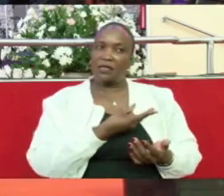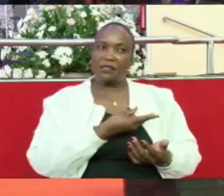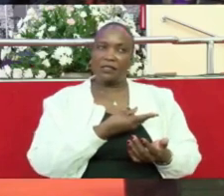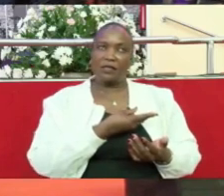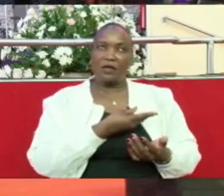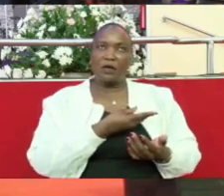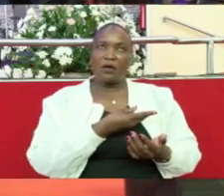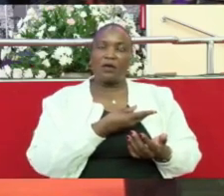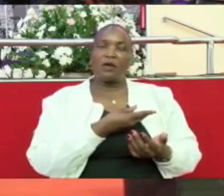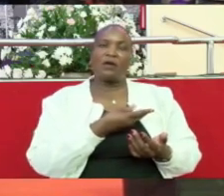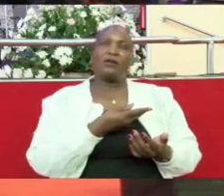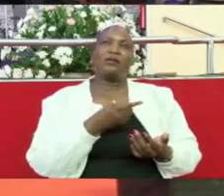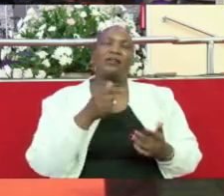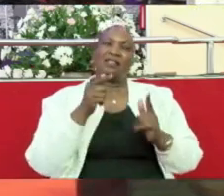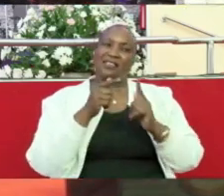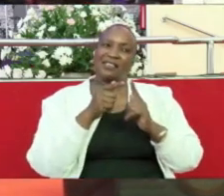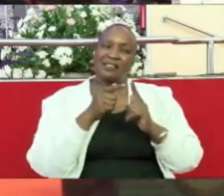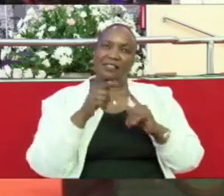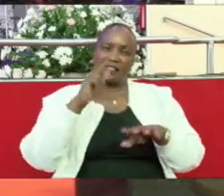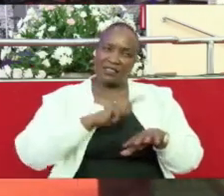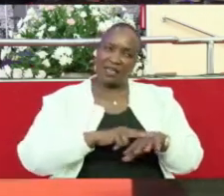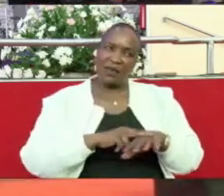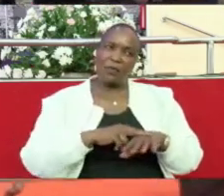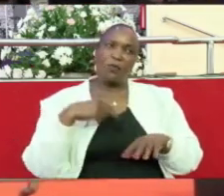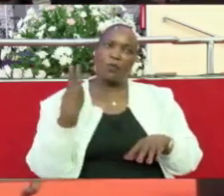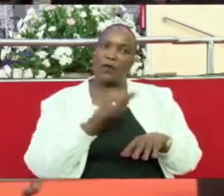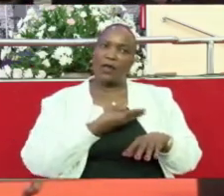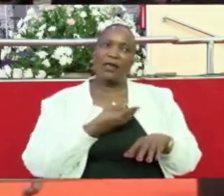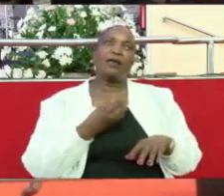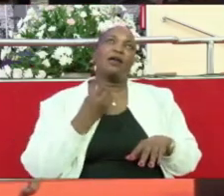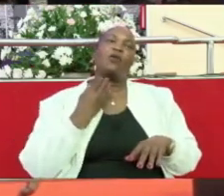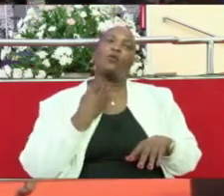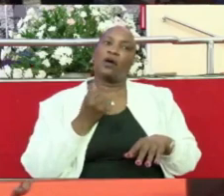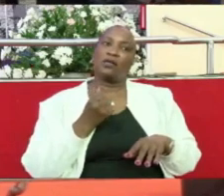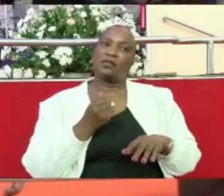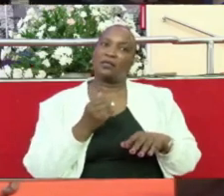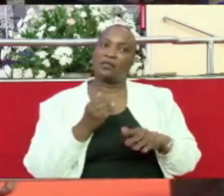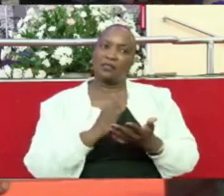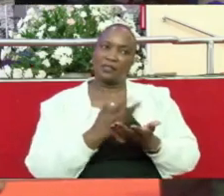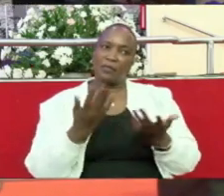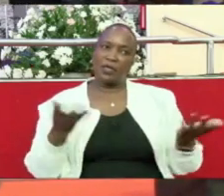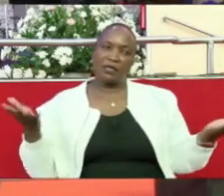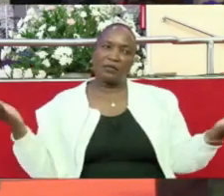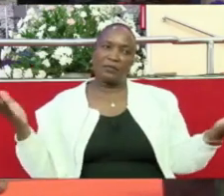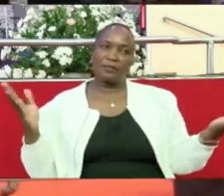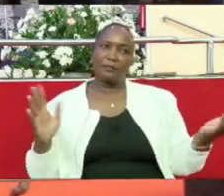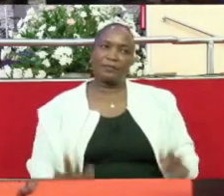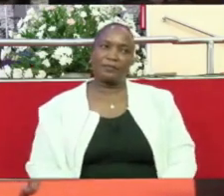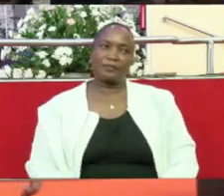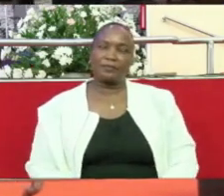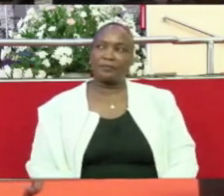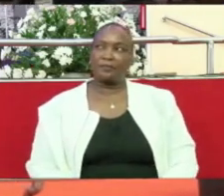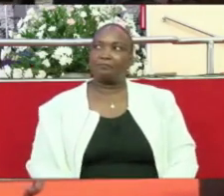wa grace, helps us in our times of need. Wakati ambapo tunahitaji. Hebrews 14 and